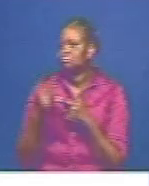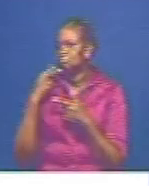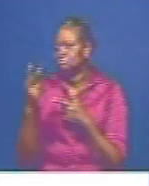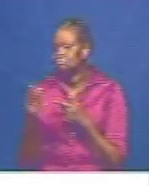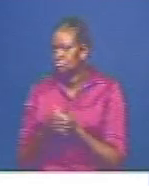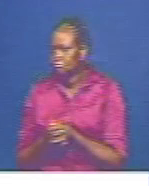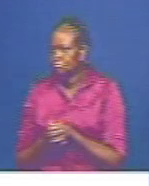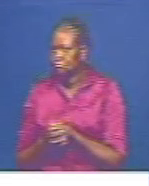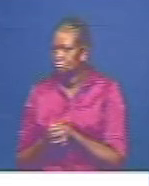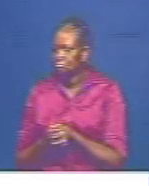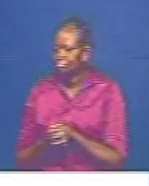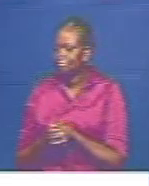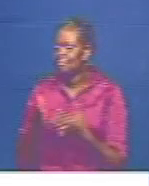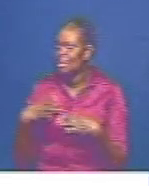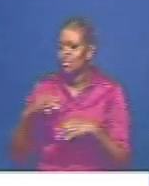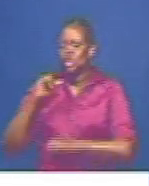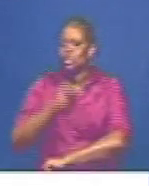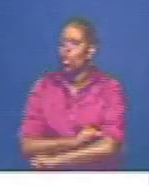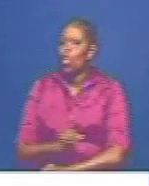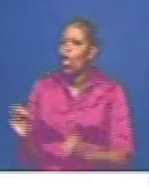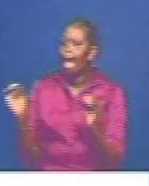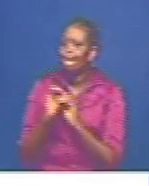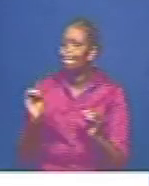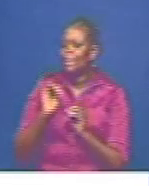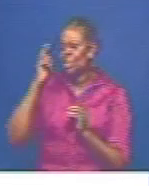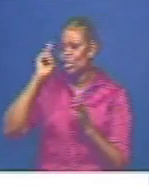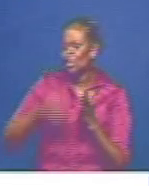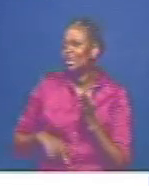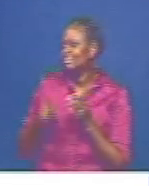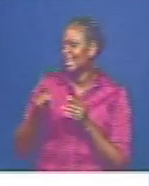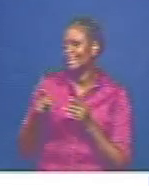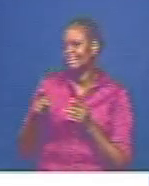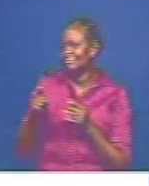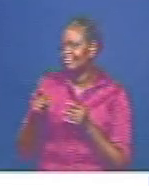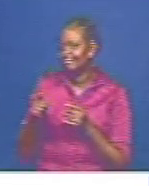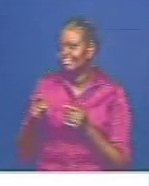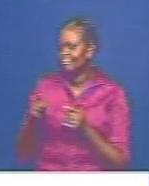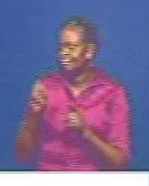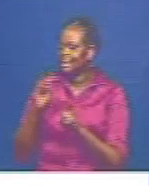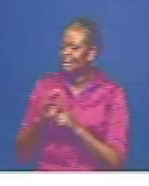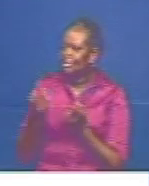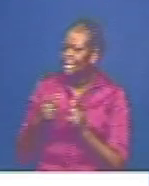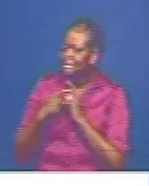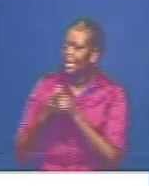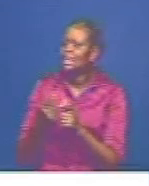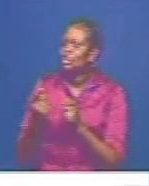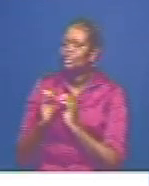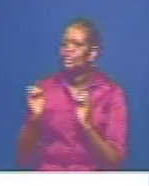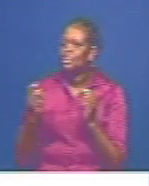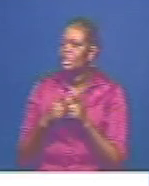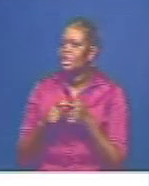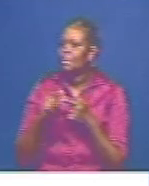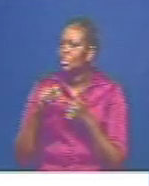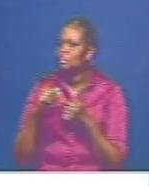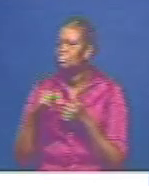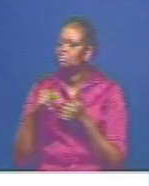so high, that's the first time I thought, maybe the mentorship could not just be on talents, mm-hmm. but it could be more